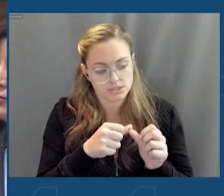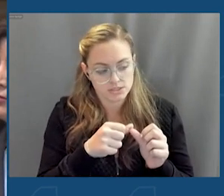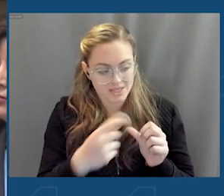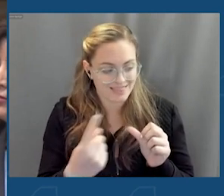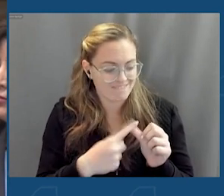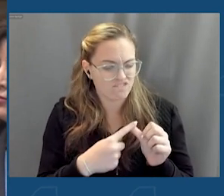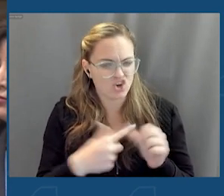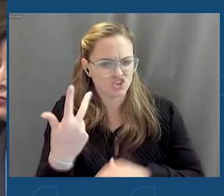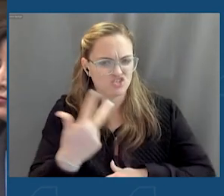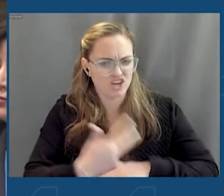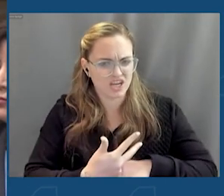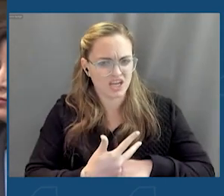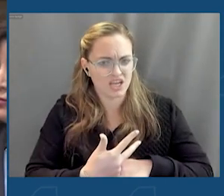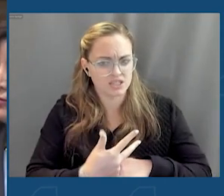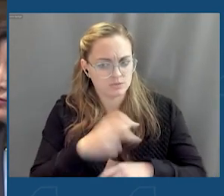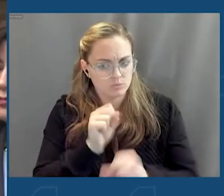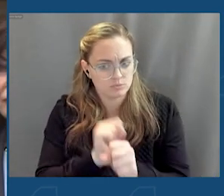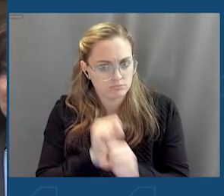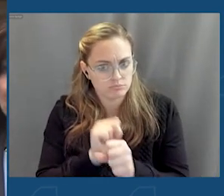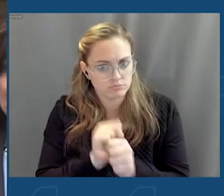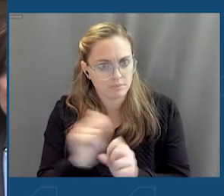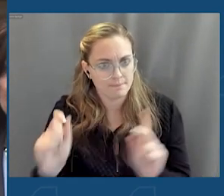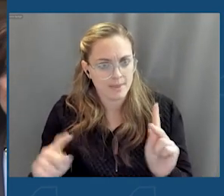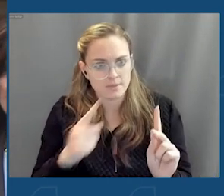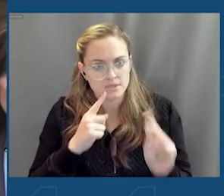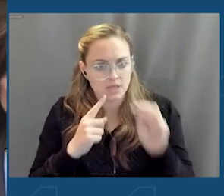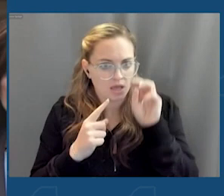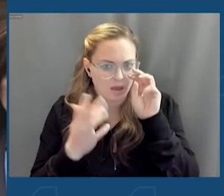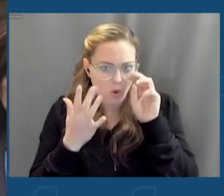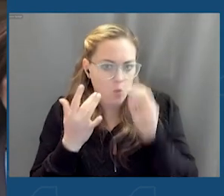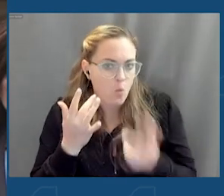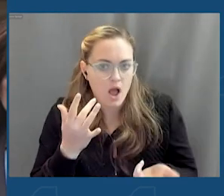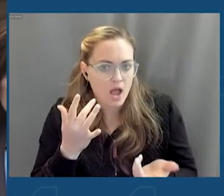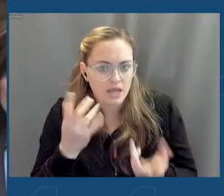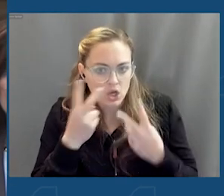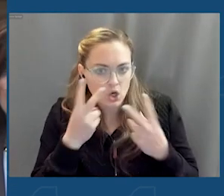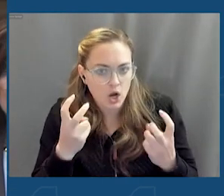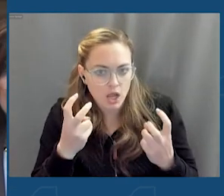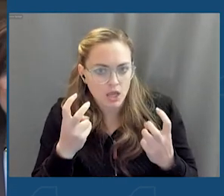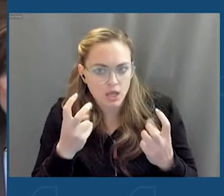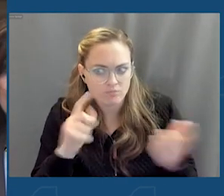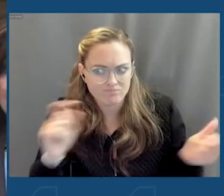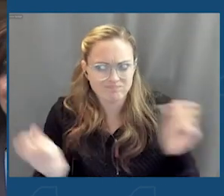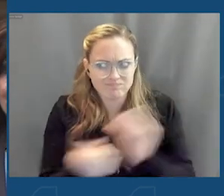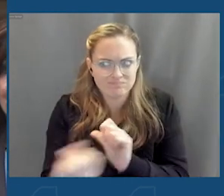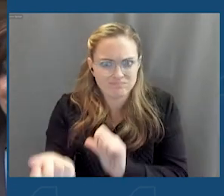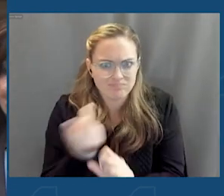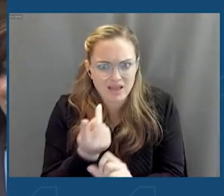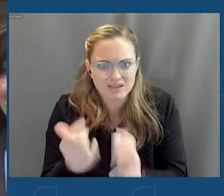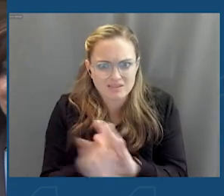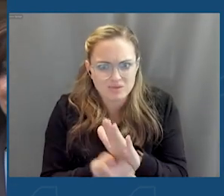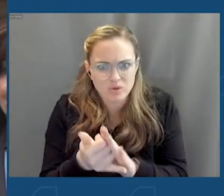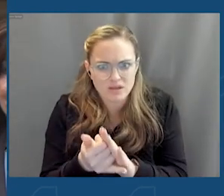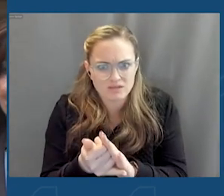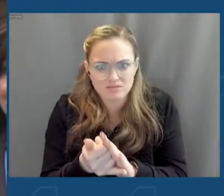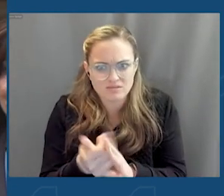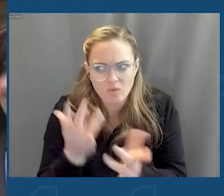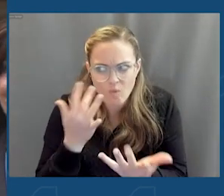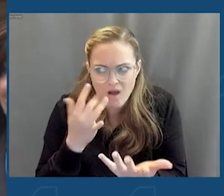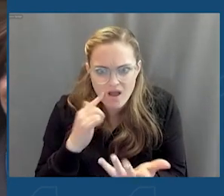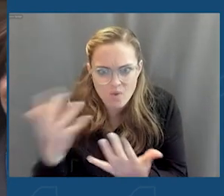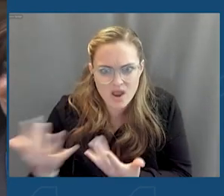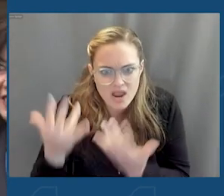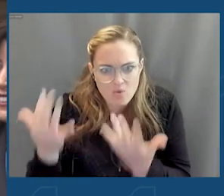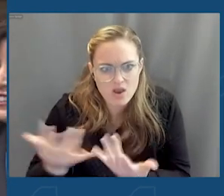3 days in office, people were saying, why hasn't crime turned around on the subway system? You know, what is taking you so